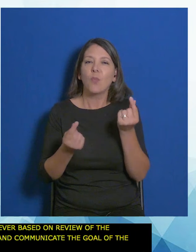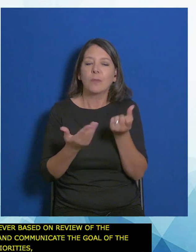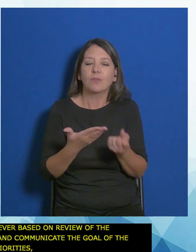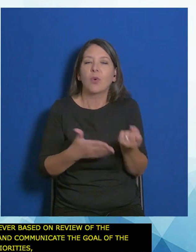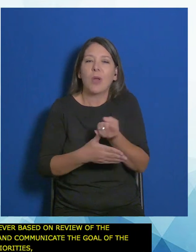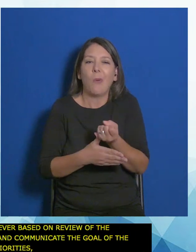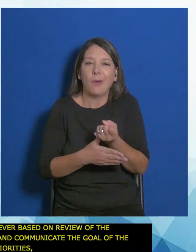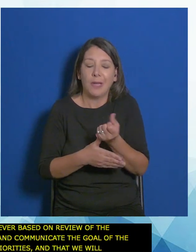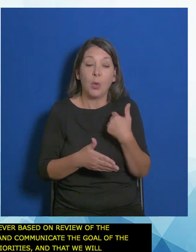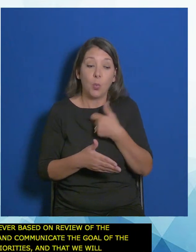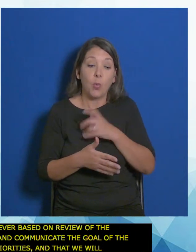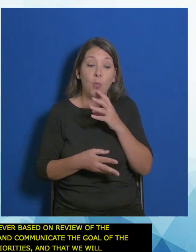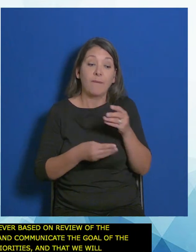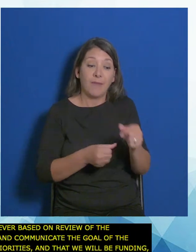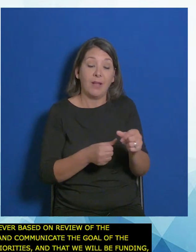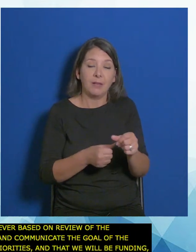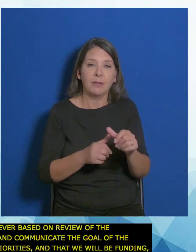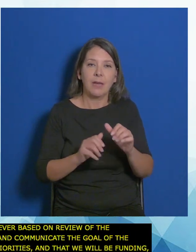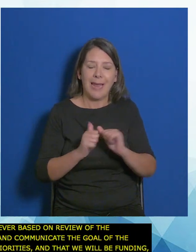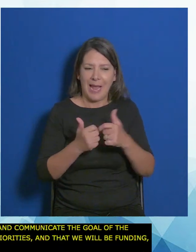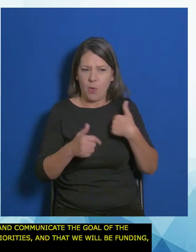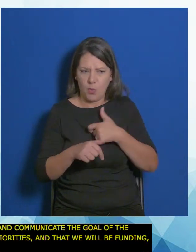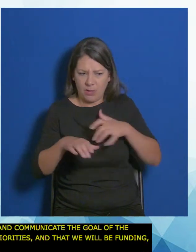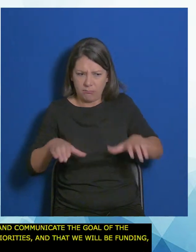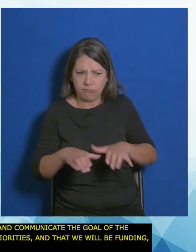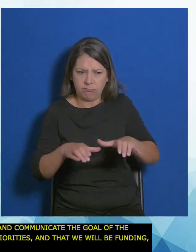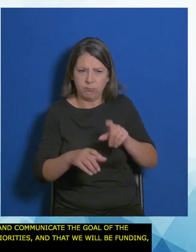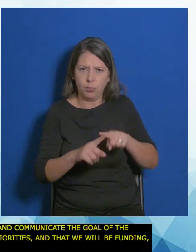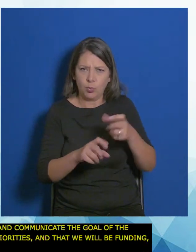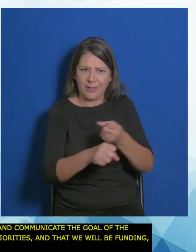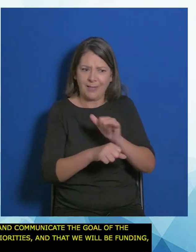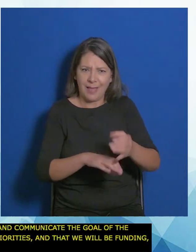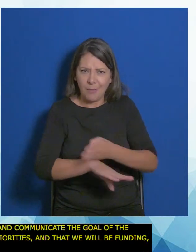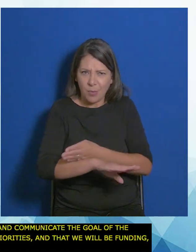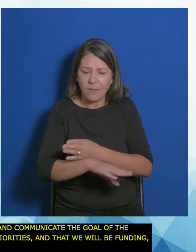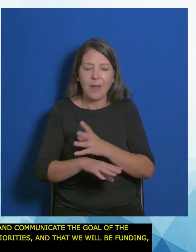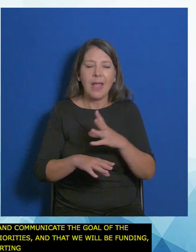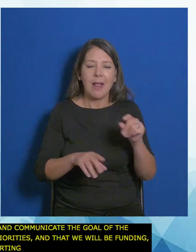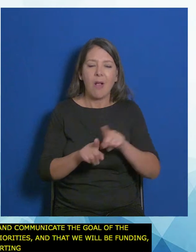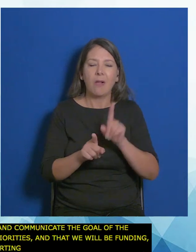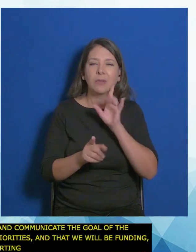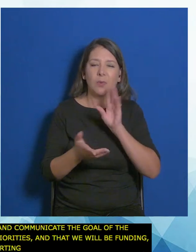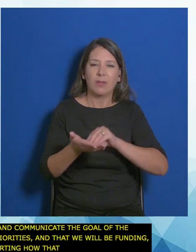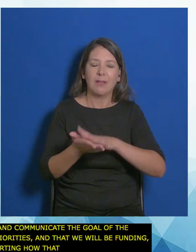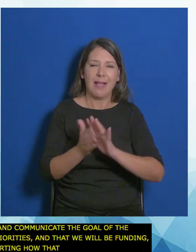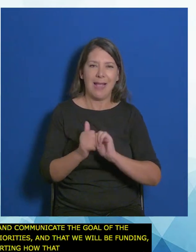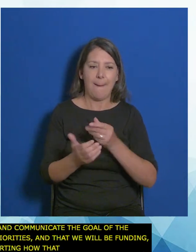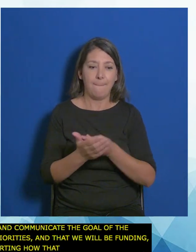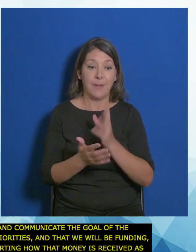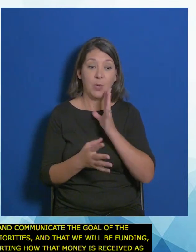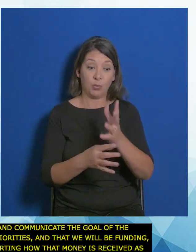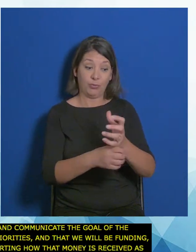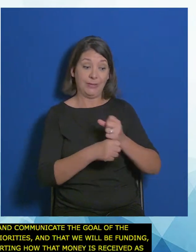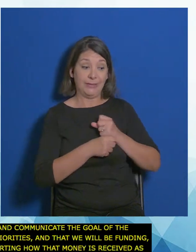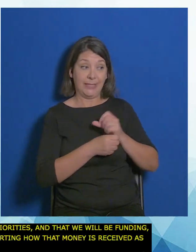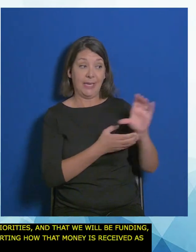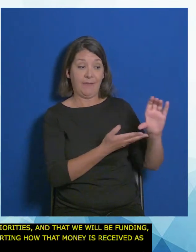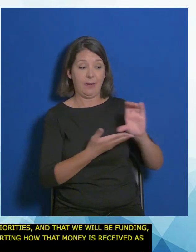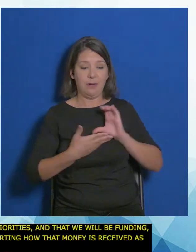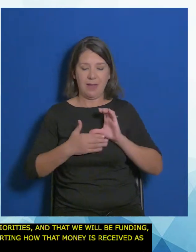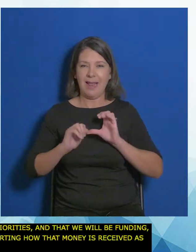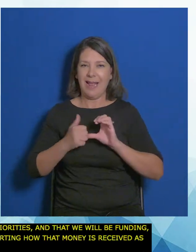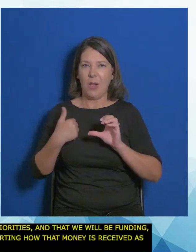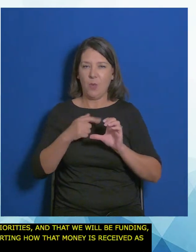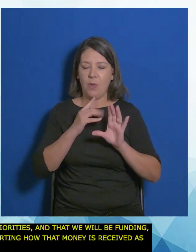funding, what work has been done towards those improvements, and reporting how that money is received, as well as how it is going to be spent.